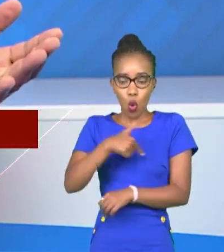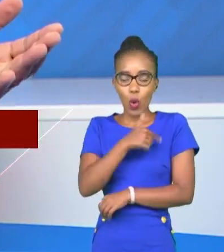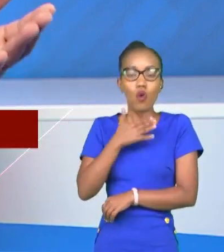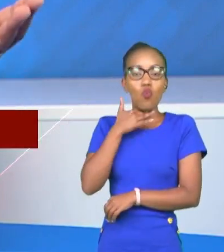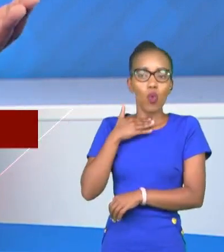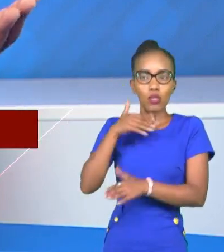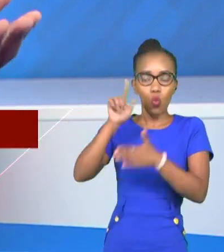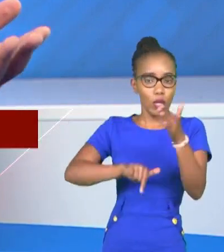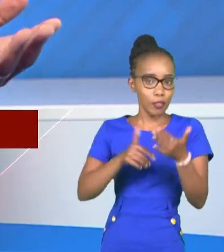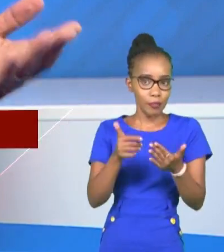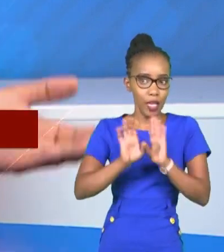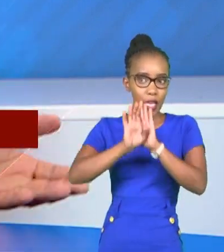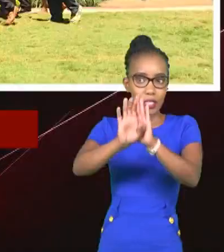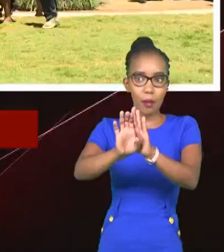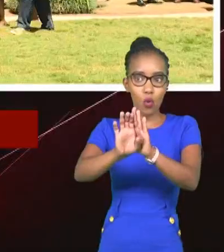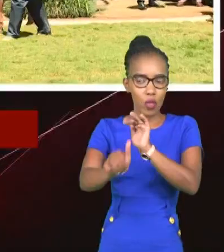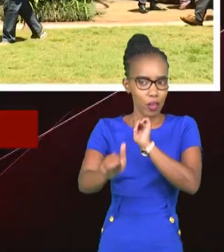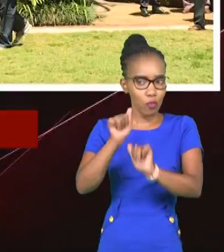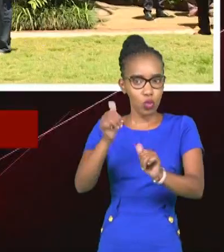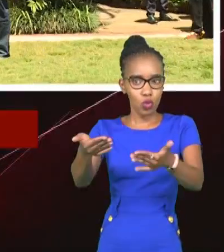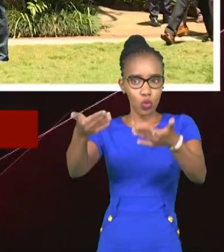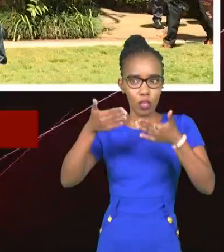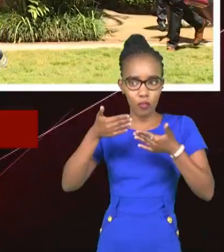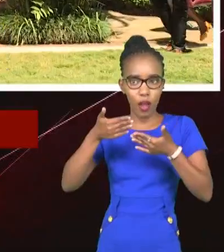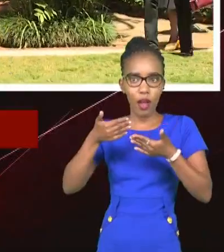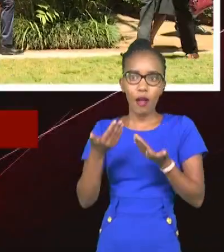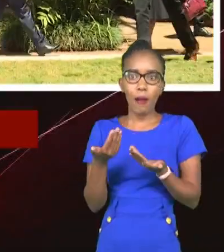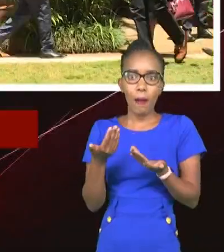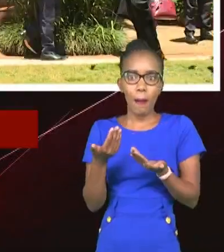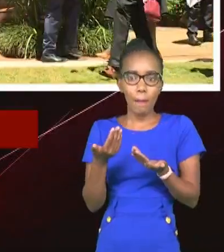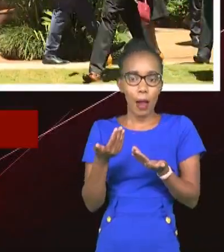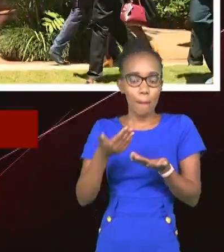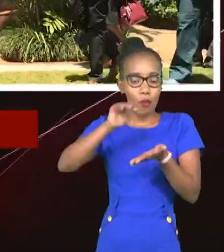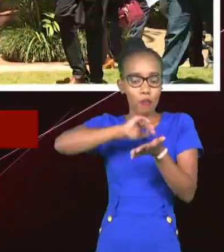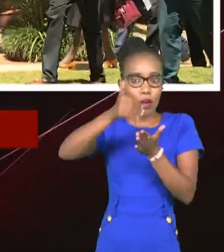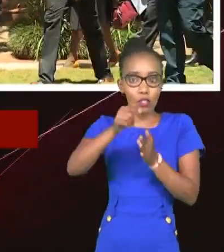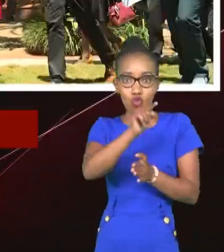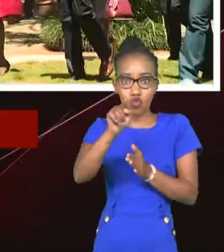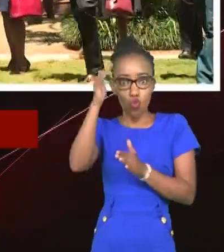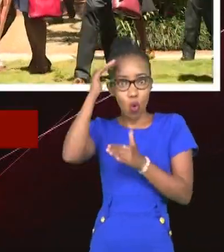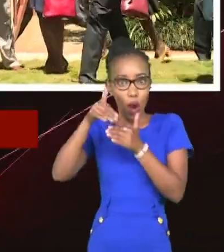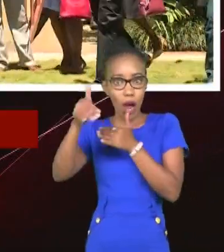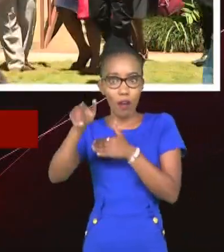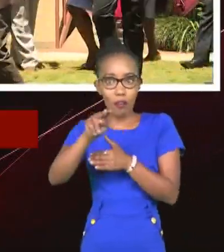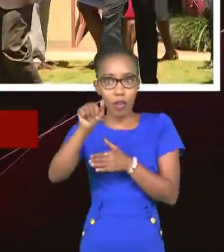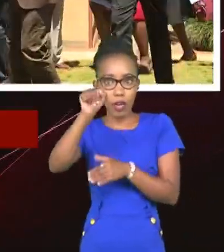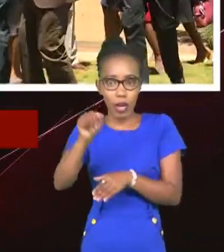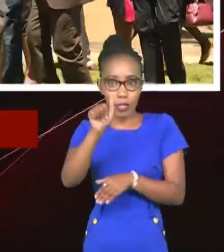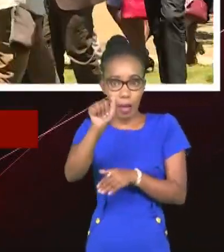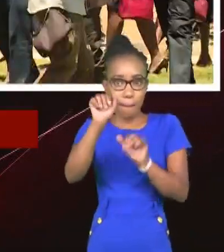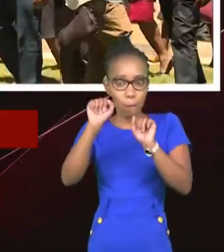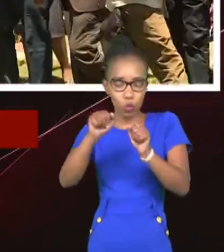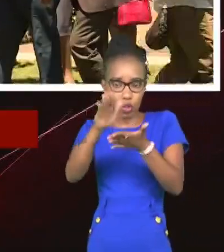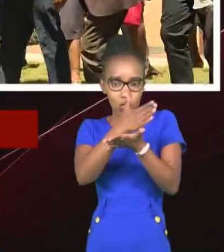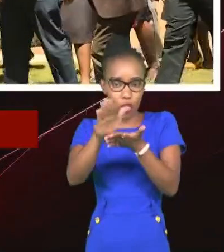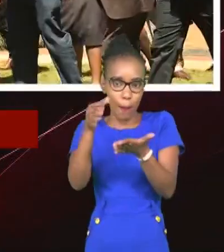yes. know, like they denied us the money. What the innovation, uh-huh. you know, after NASA, we could have divided the money